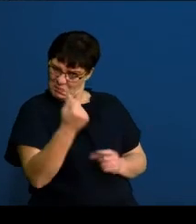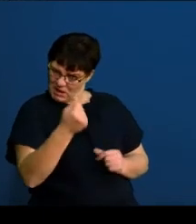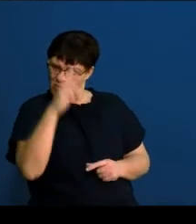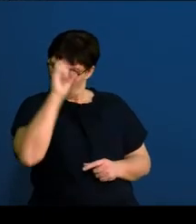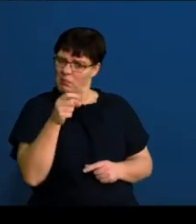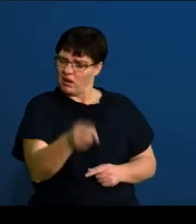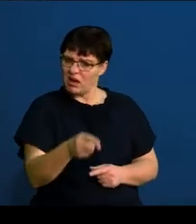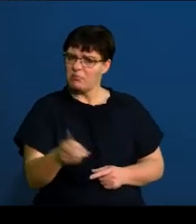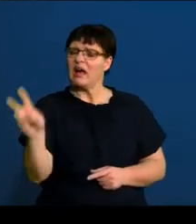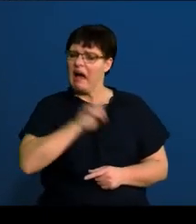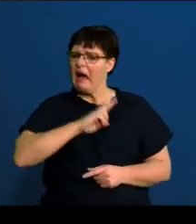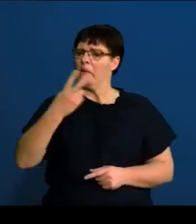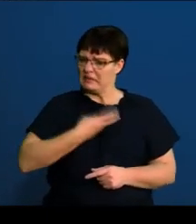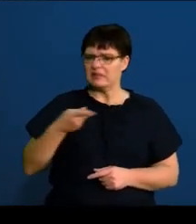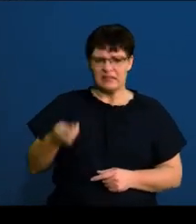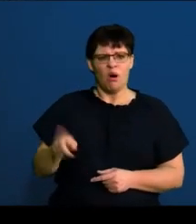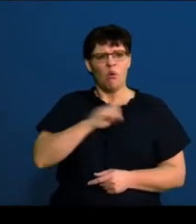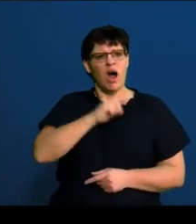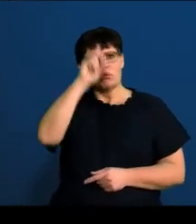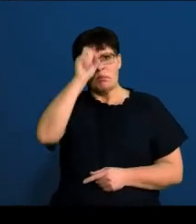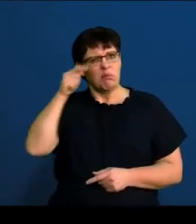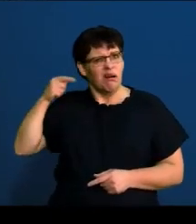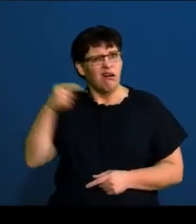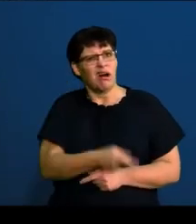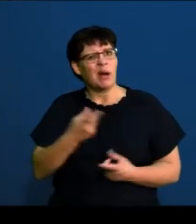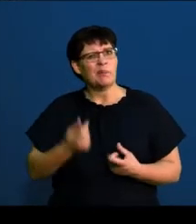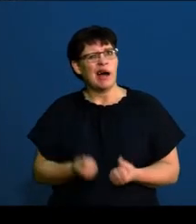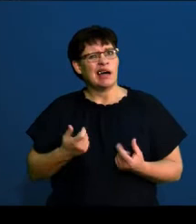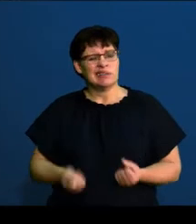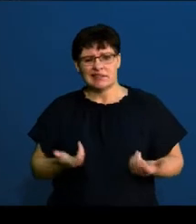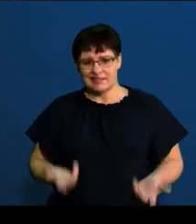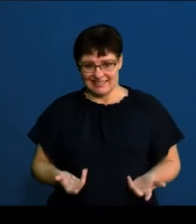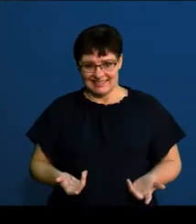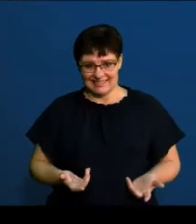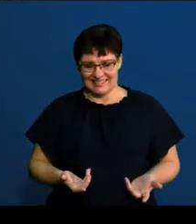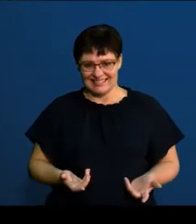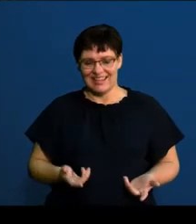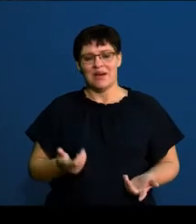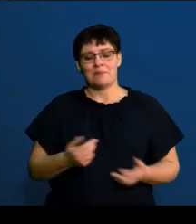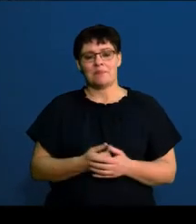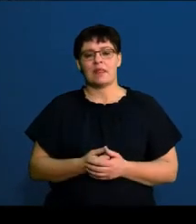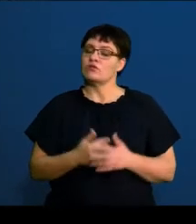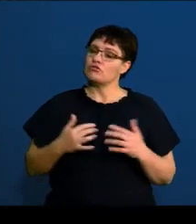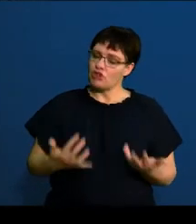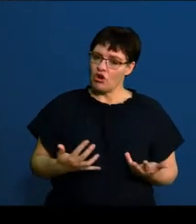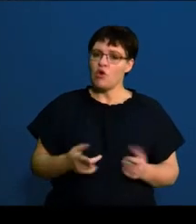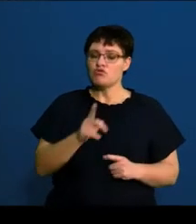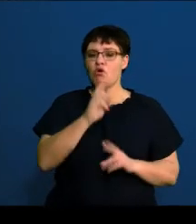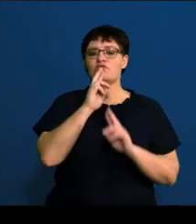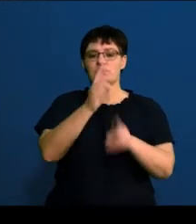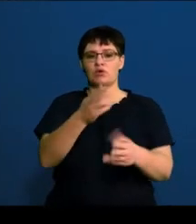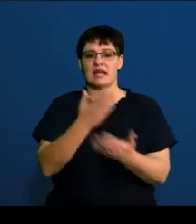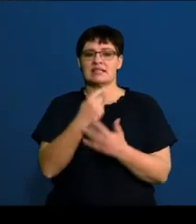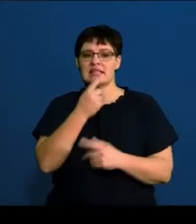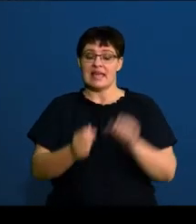quite upset that his mother remembered that he owed her the change. So your responses could include a